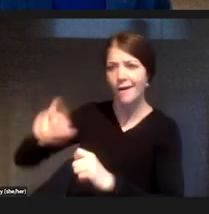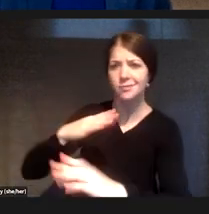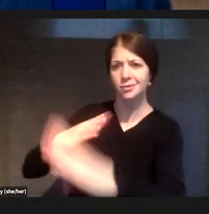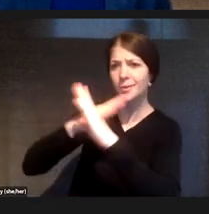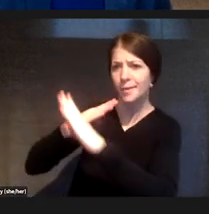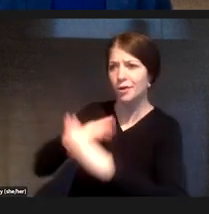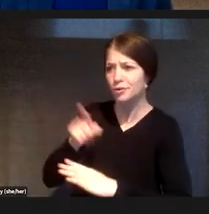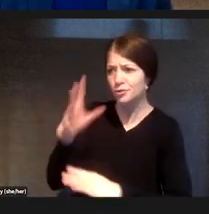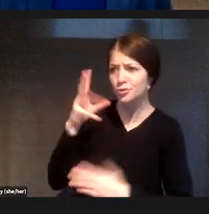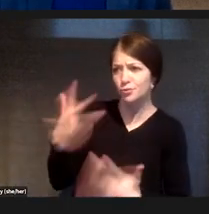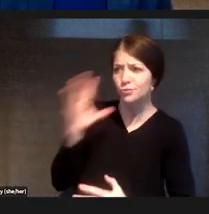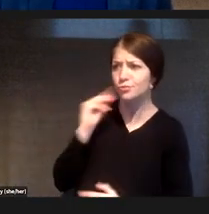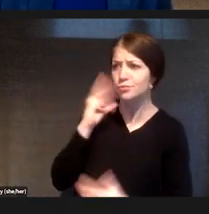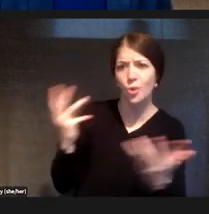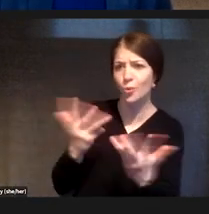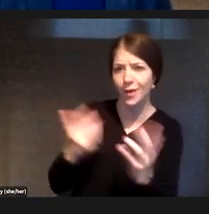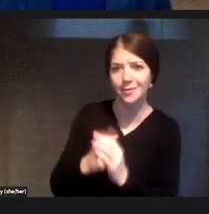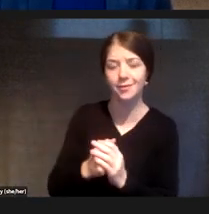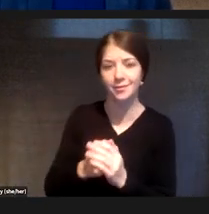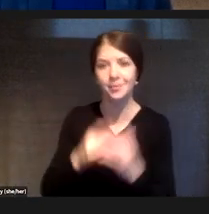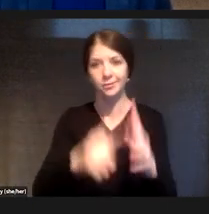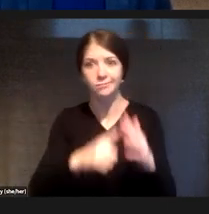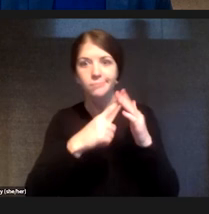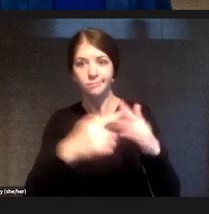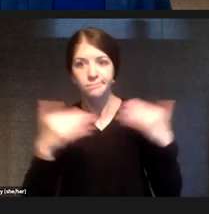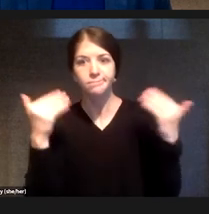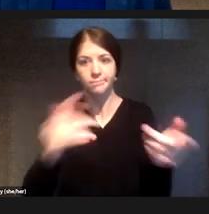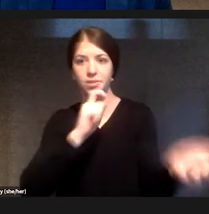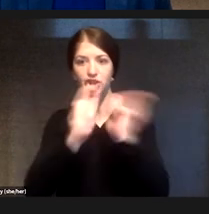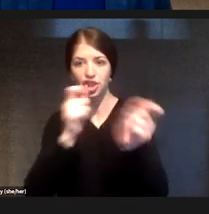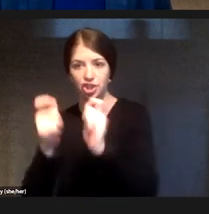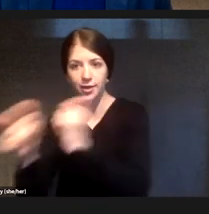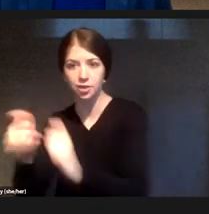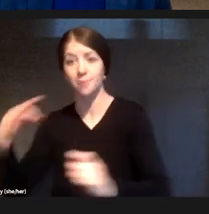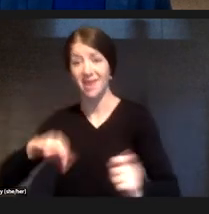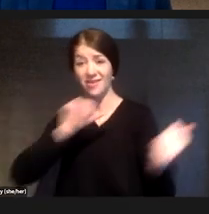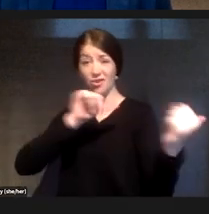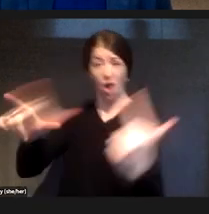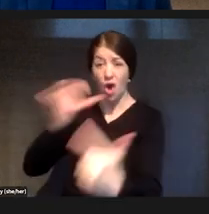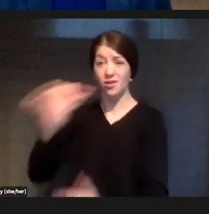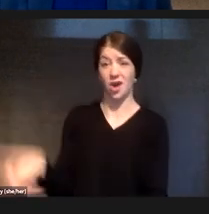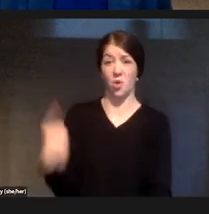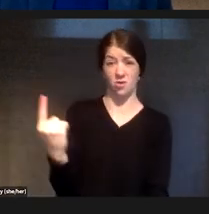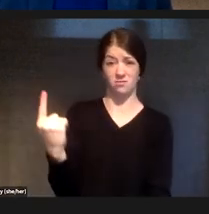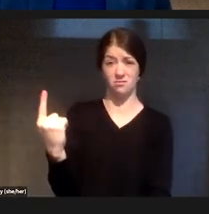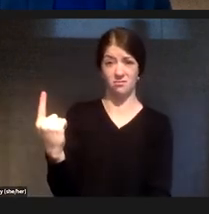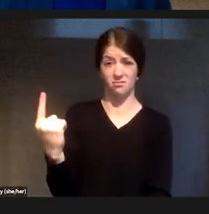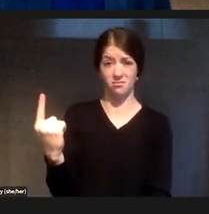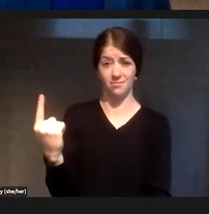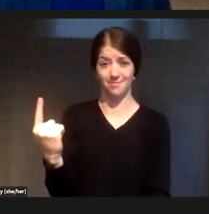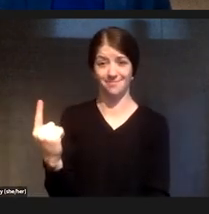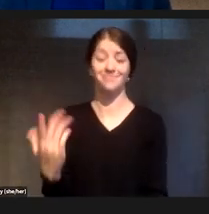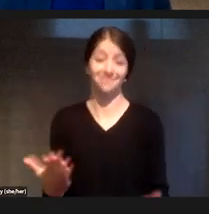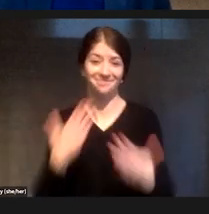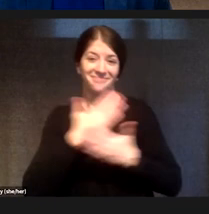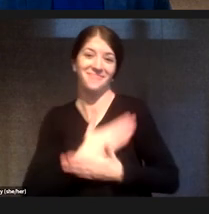experienced, and then start to make these changes that once again will benefit all and not just one. And so therefore, I appreciate